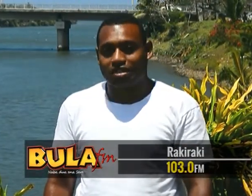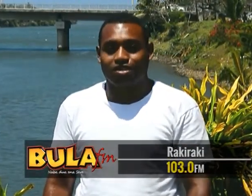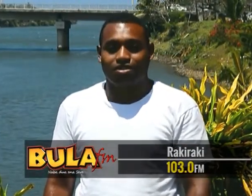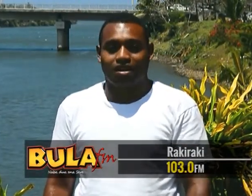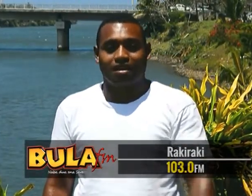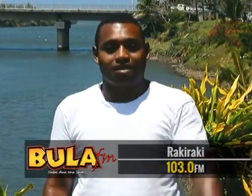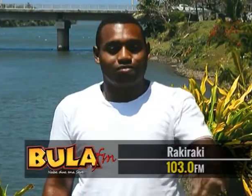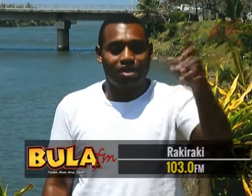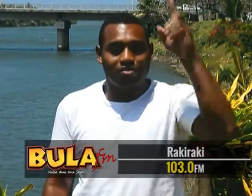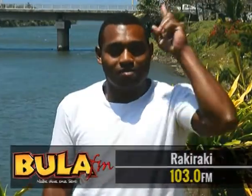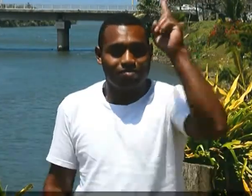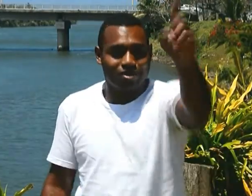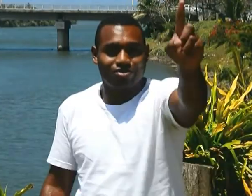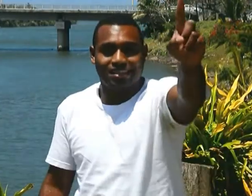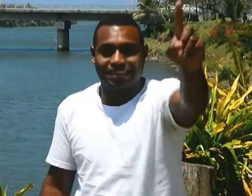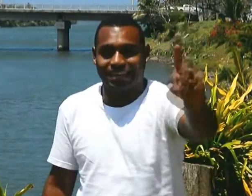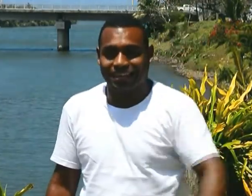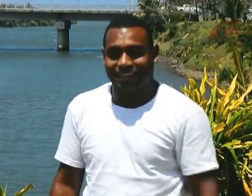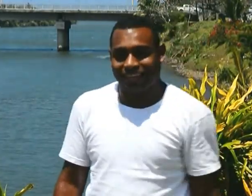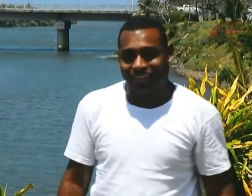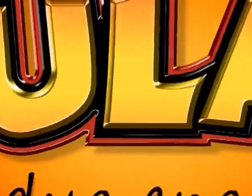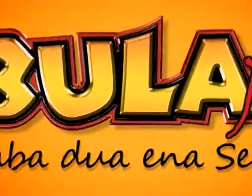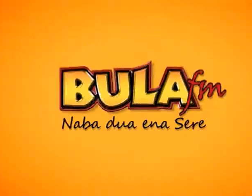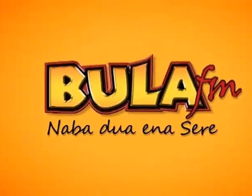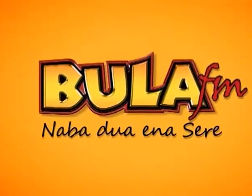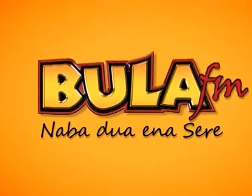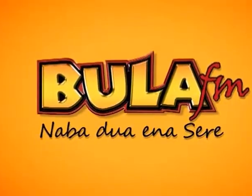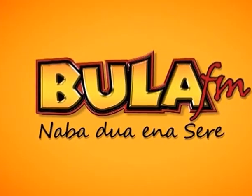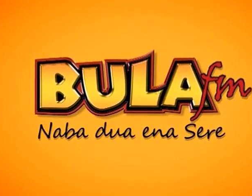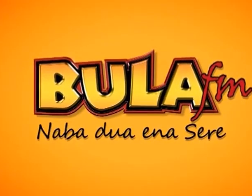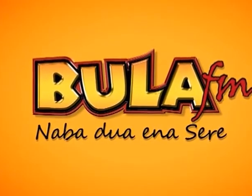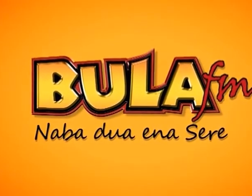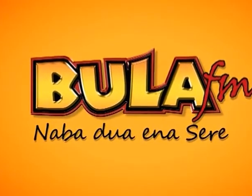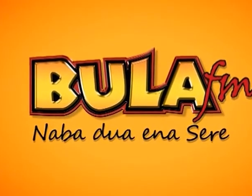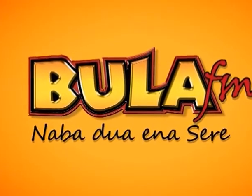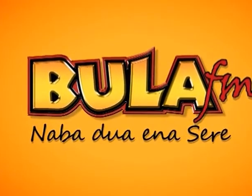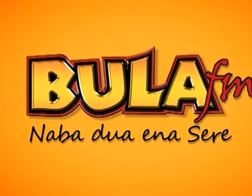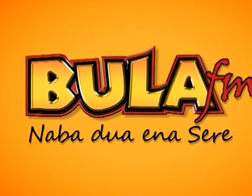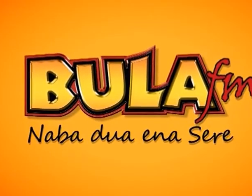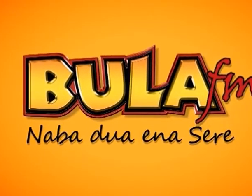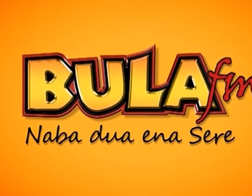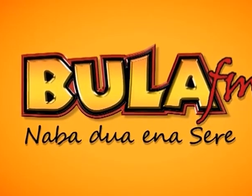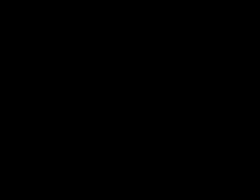FM go singa toka Bula FM namba 2 na serre Bula FM namba 2 na serre